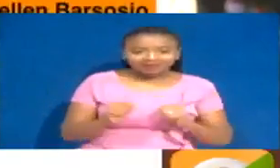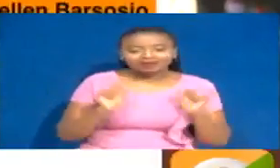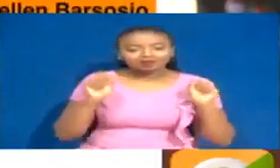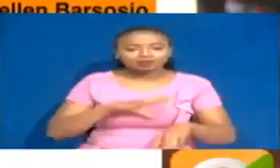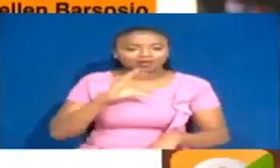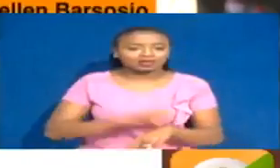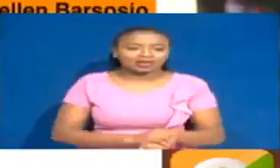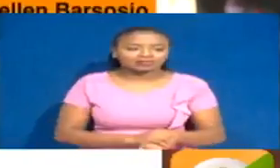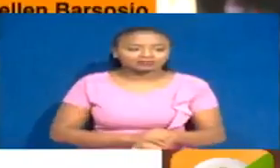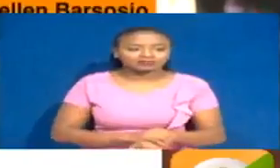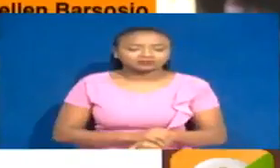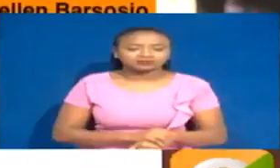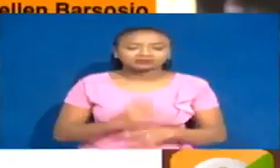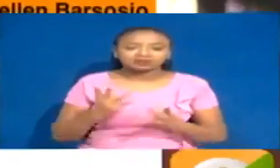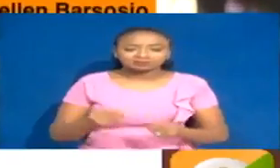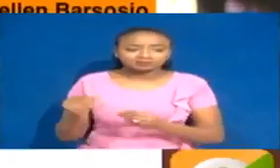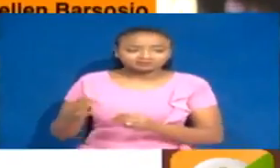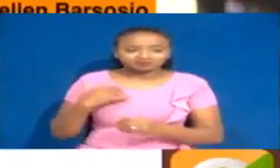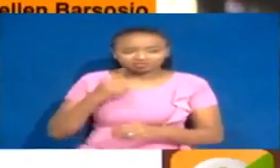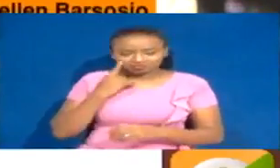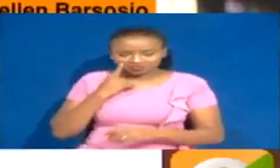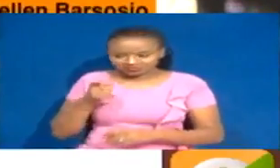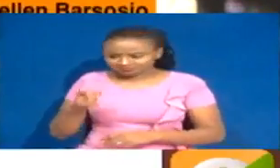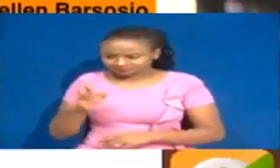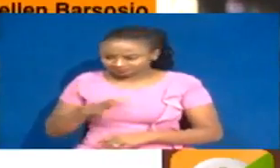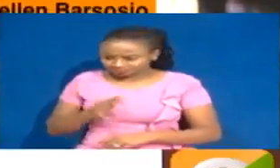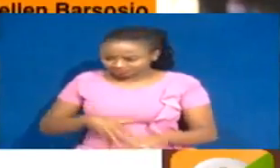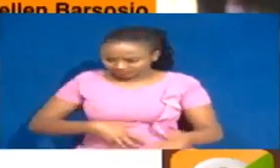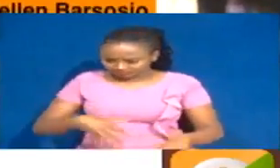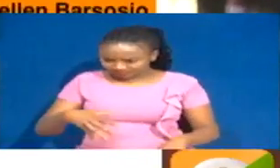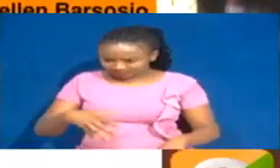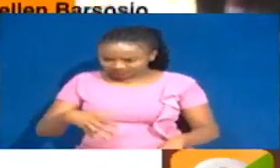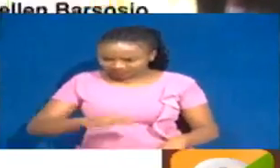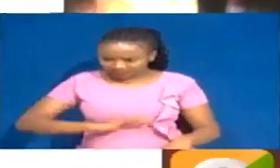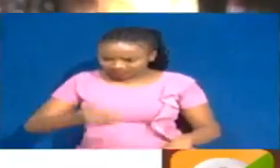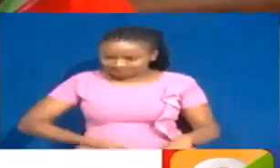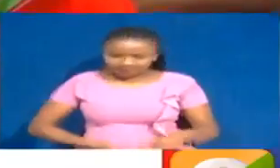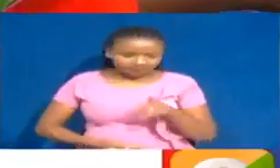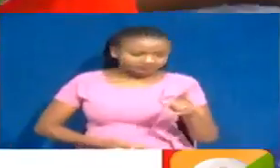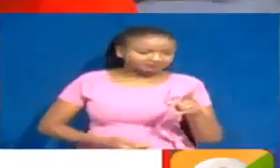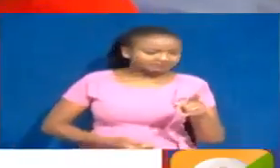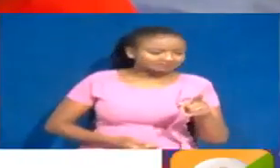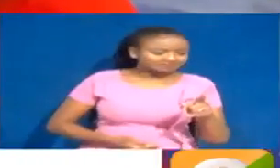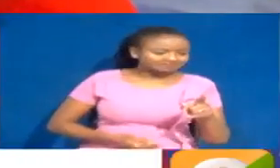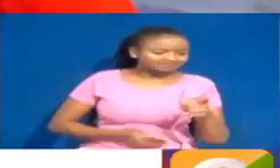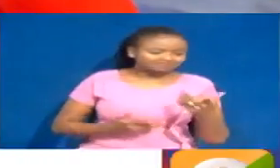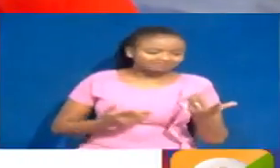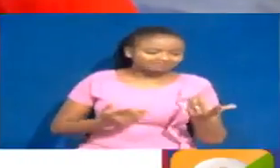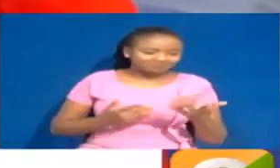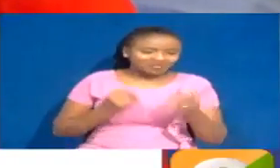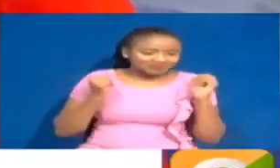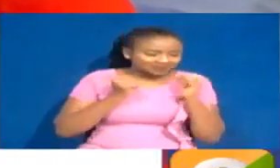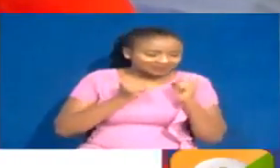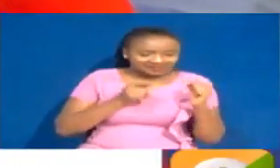very strong association between malaria during pregnancy and adverse birth outcomes. So hence malaria is really, really